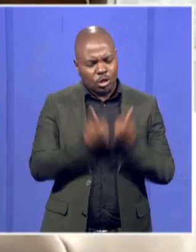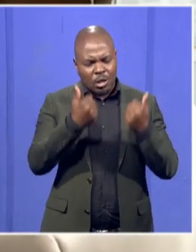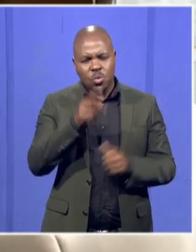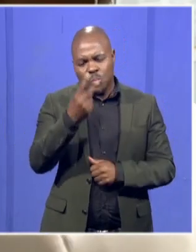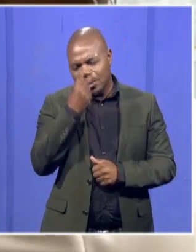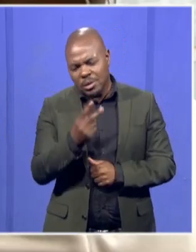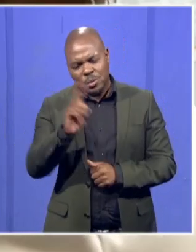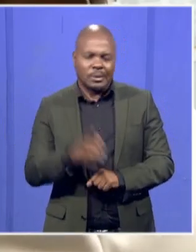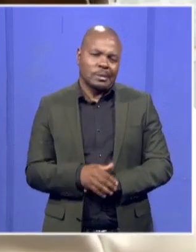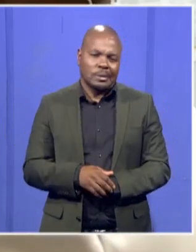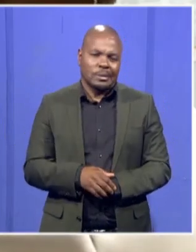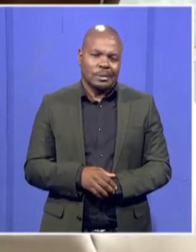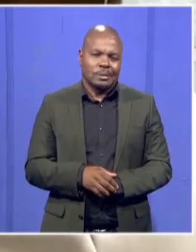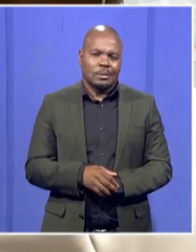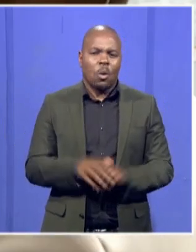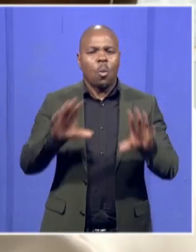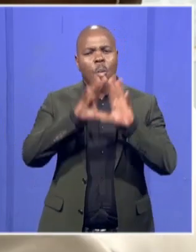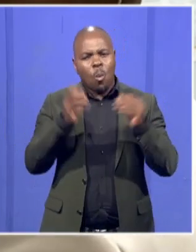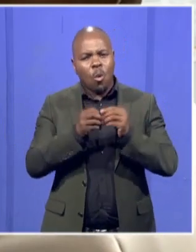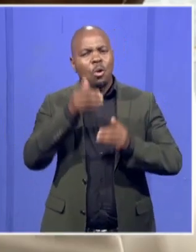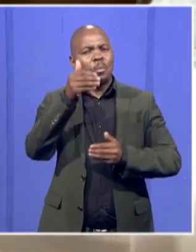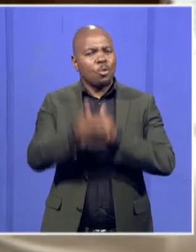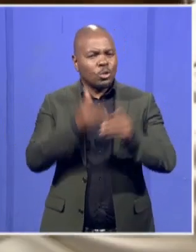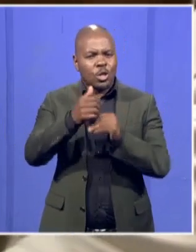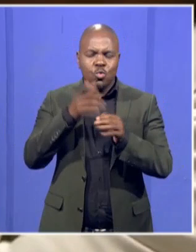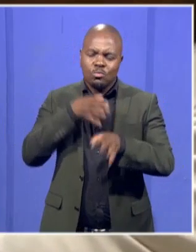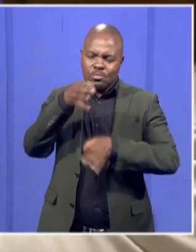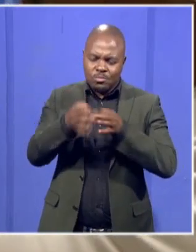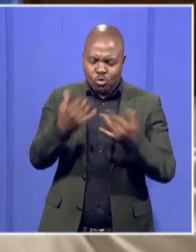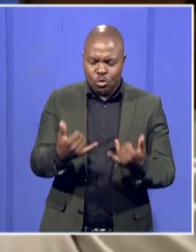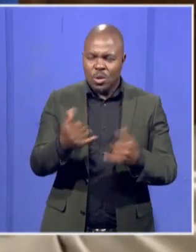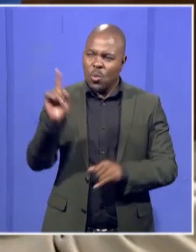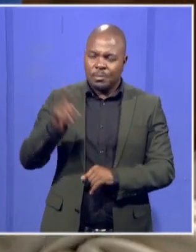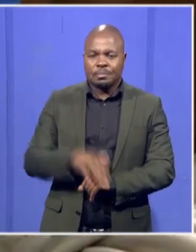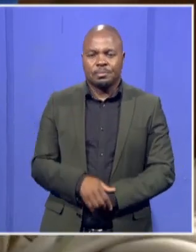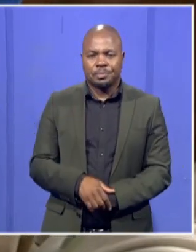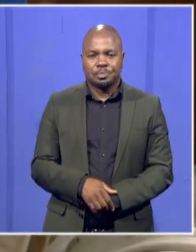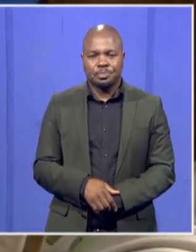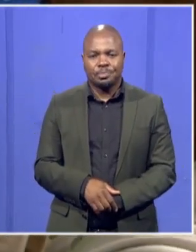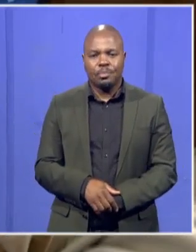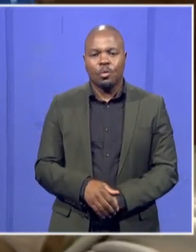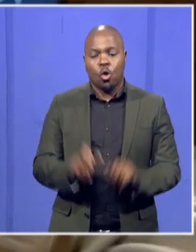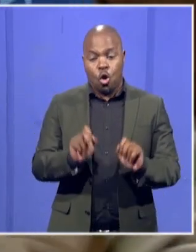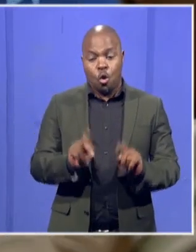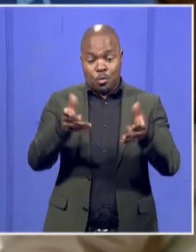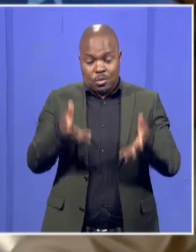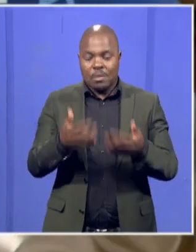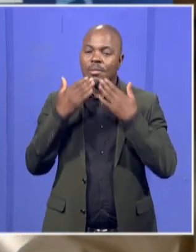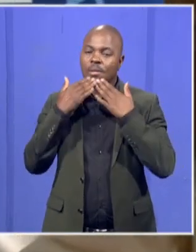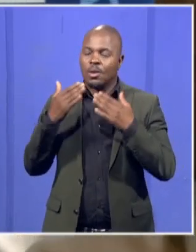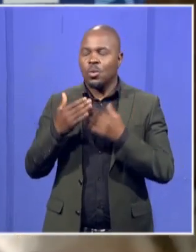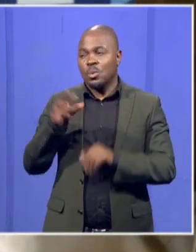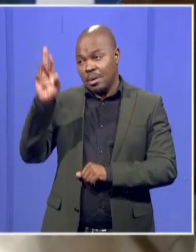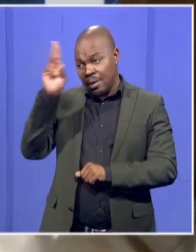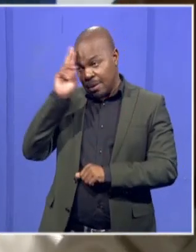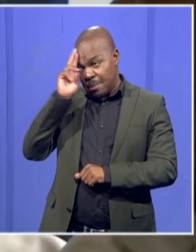see? Just all the processes that you took them through this morning. No, thank you very much for this opportunity. You recall